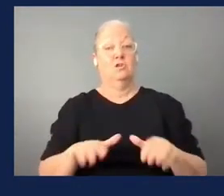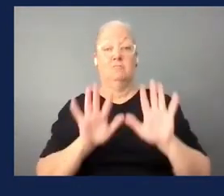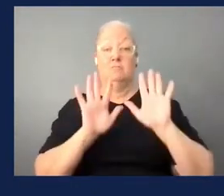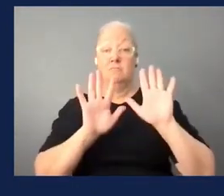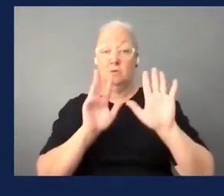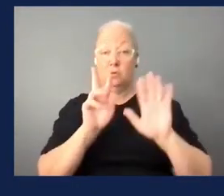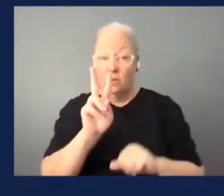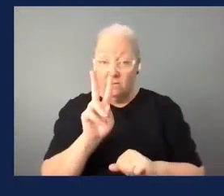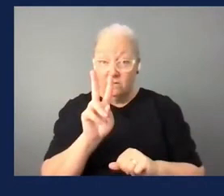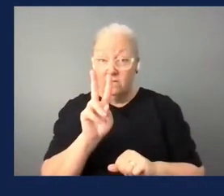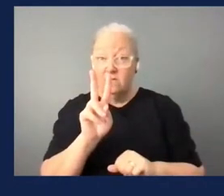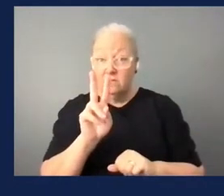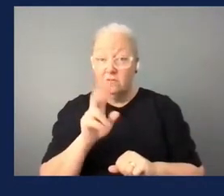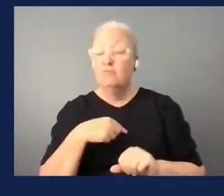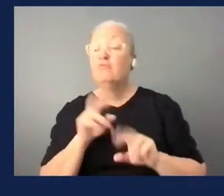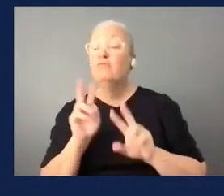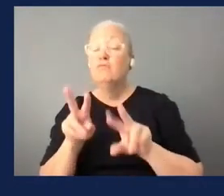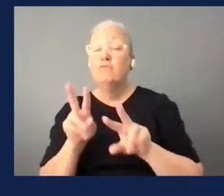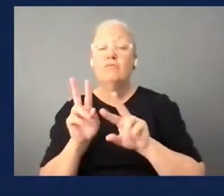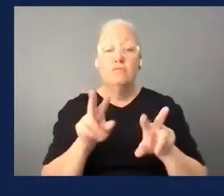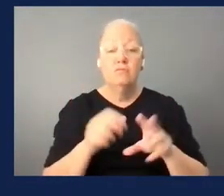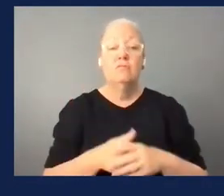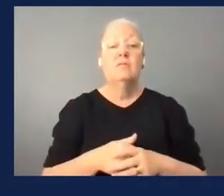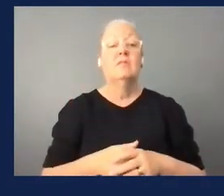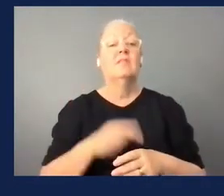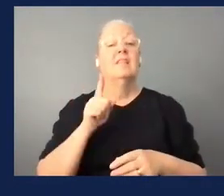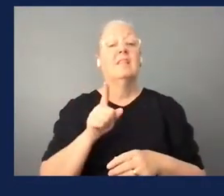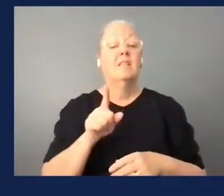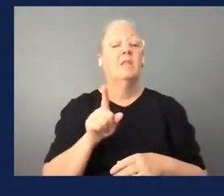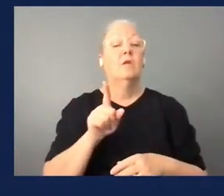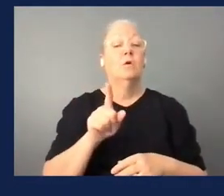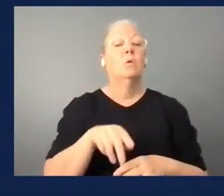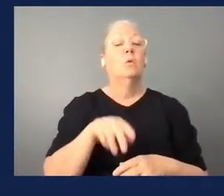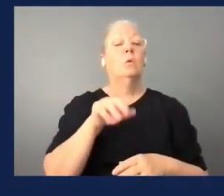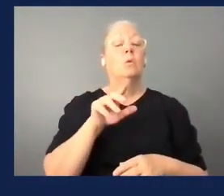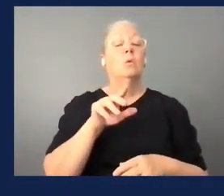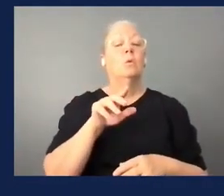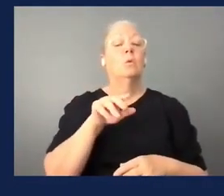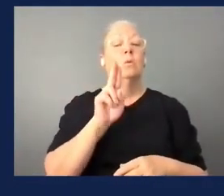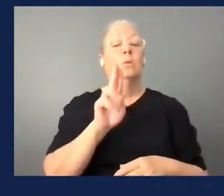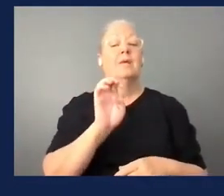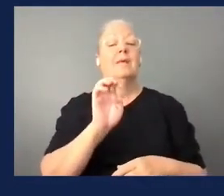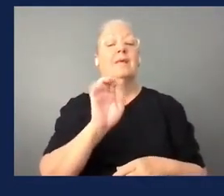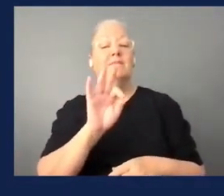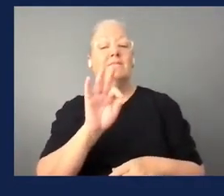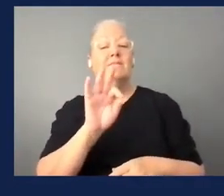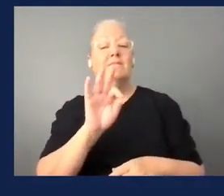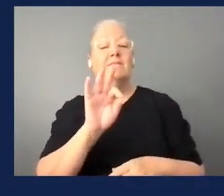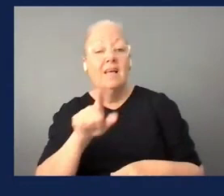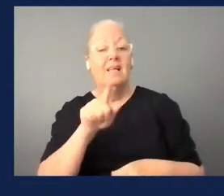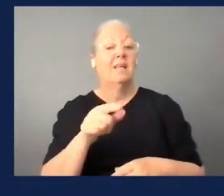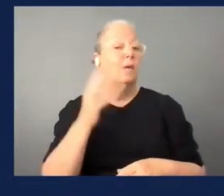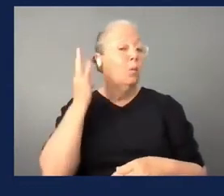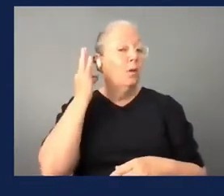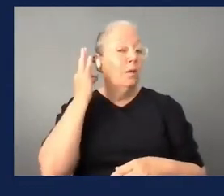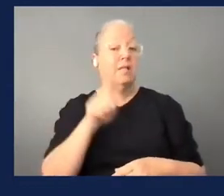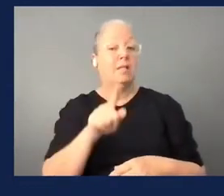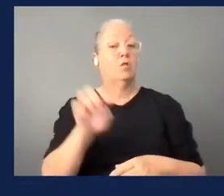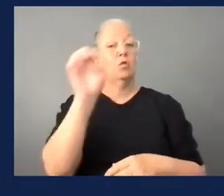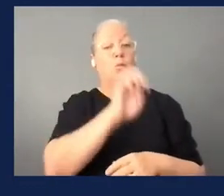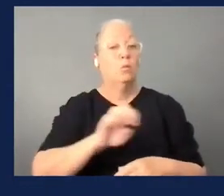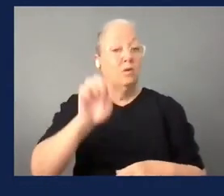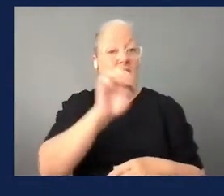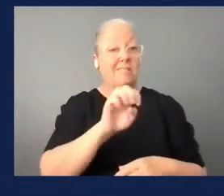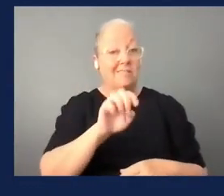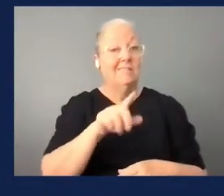including UEFA Women's Euro 2017 and the FIFA Women's World Cup in 2019. Well, as the Euros in 2017